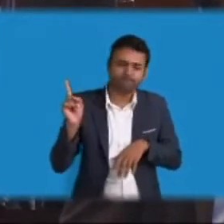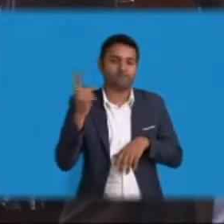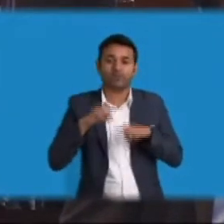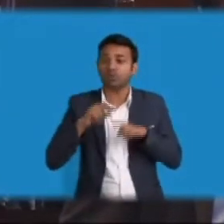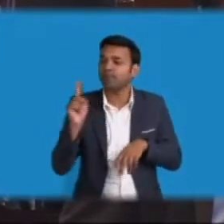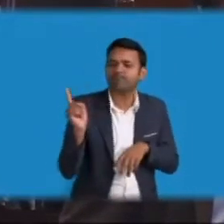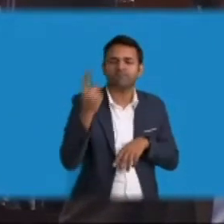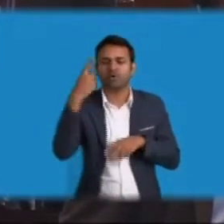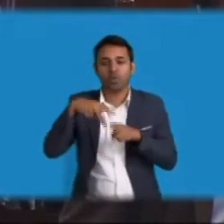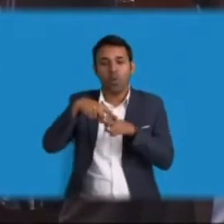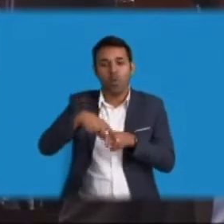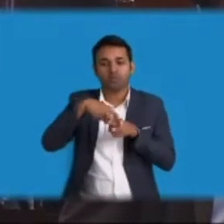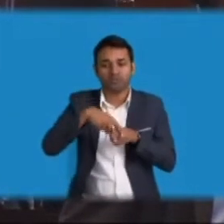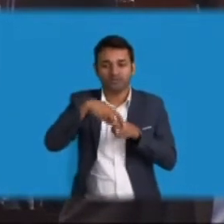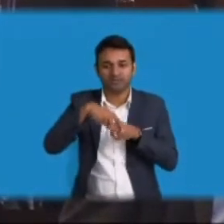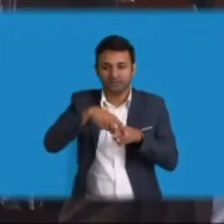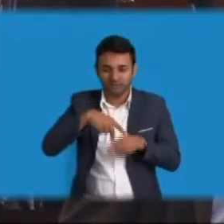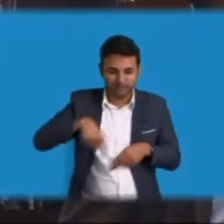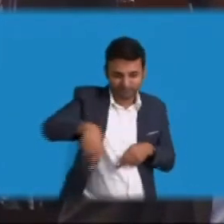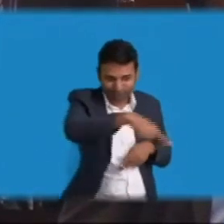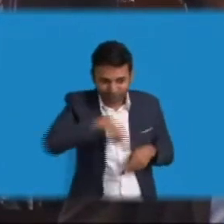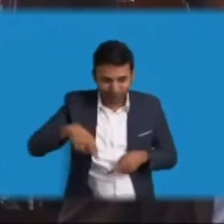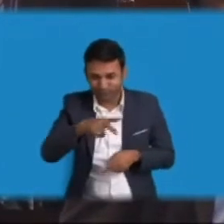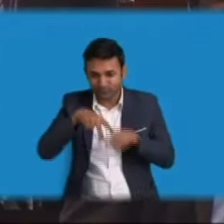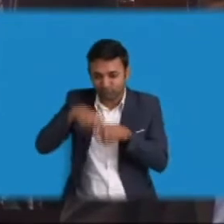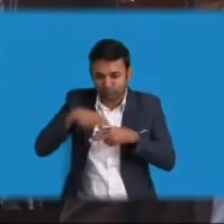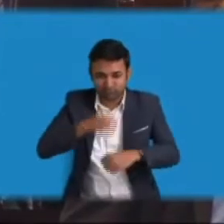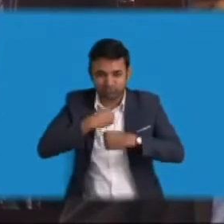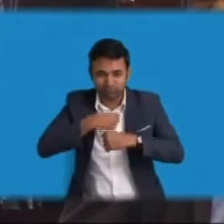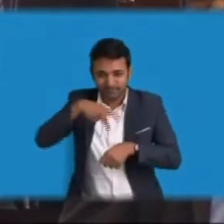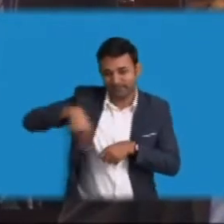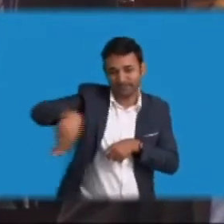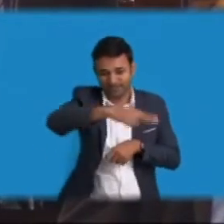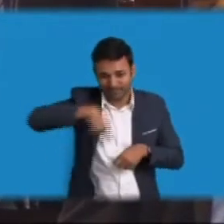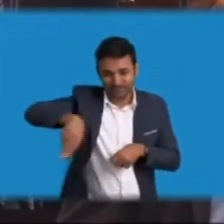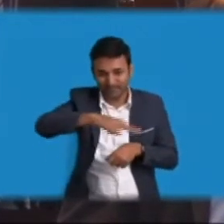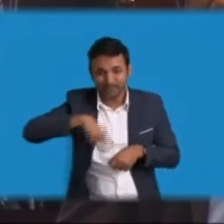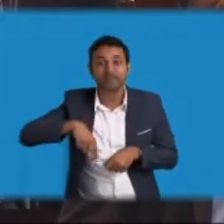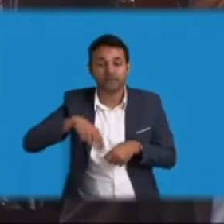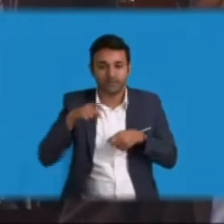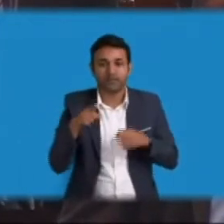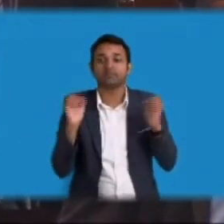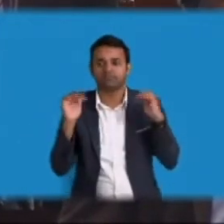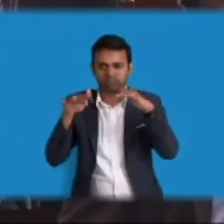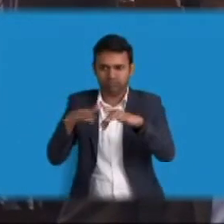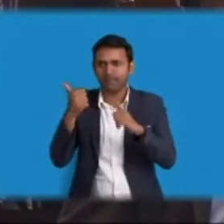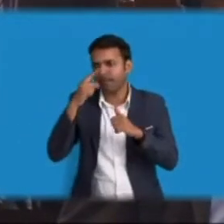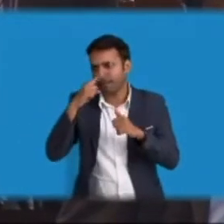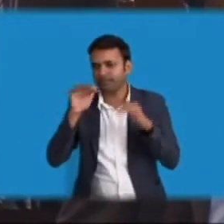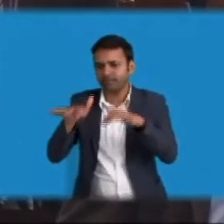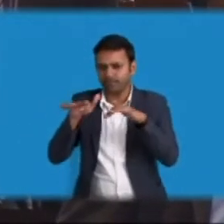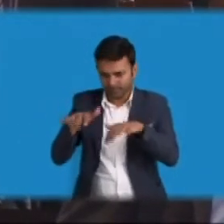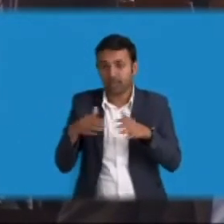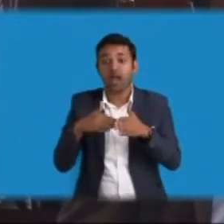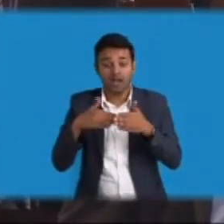track at a cost of $220,000 has attracted major races. Madam Speaker, now the community organized